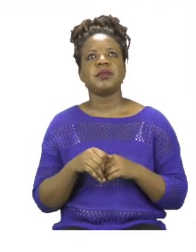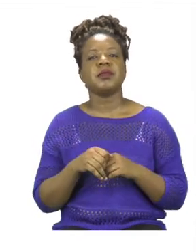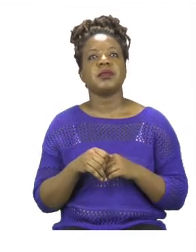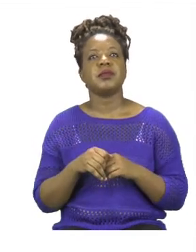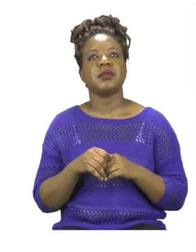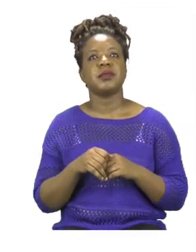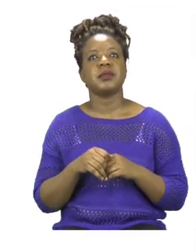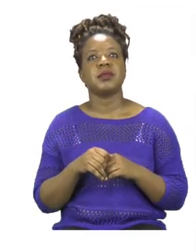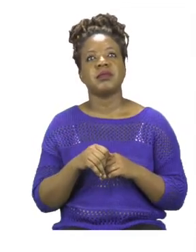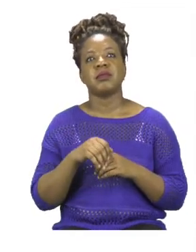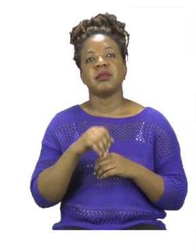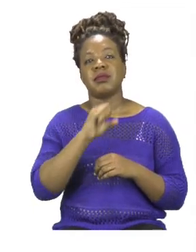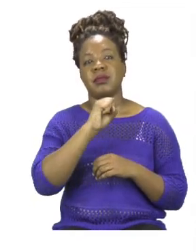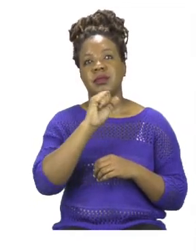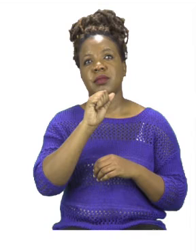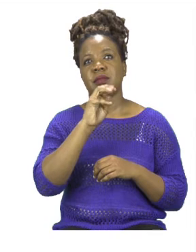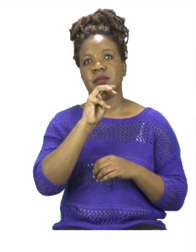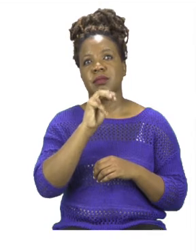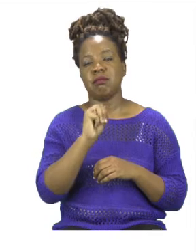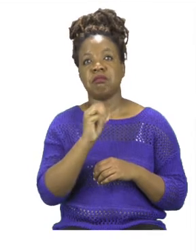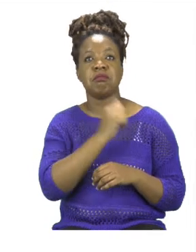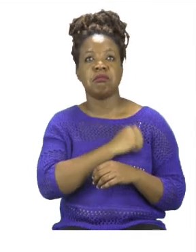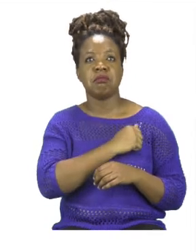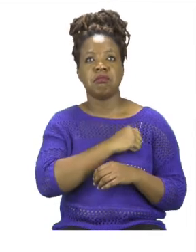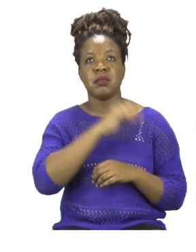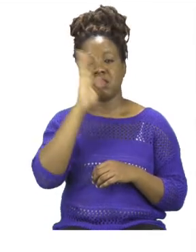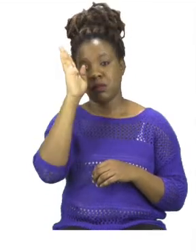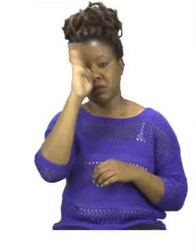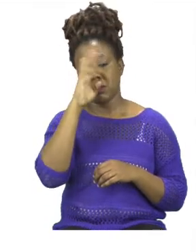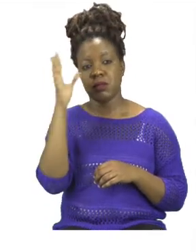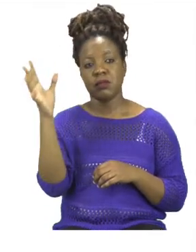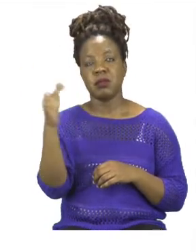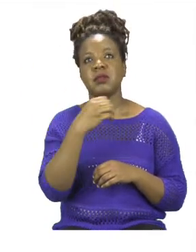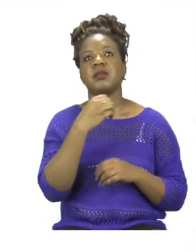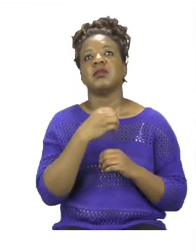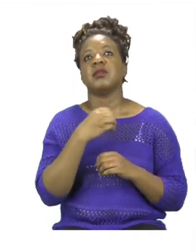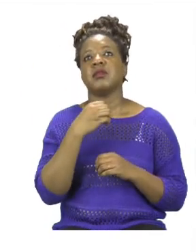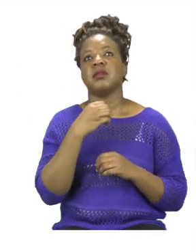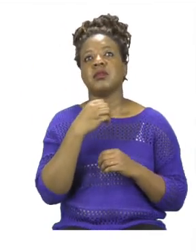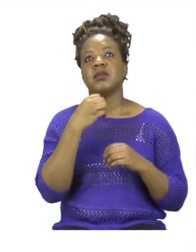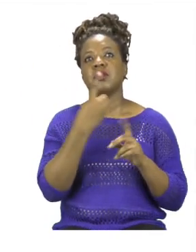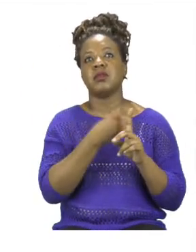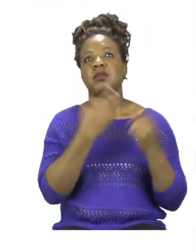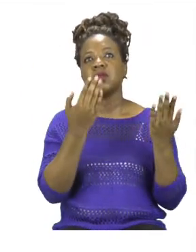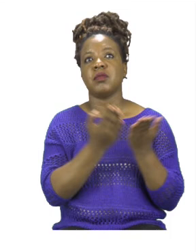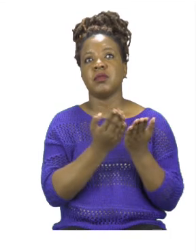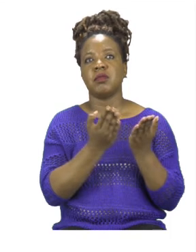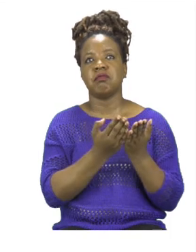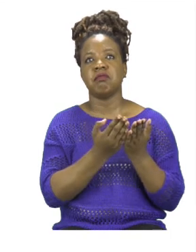from school, he felt sad and angry with her. What did Sam say to